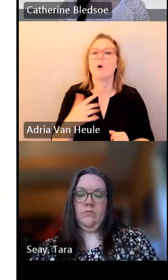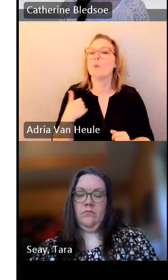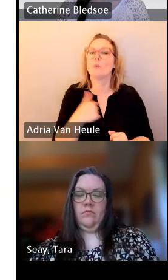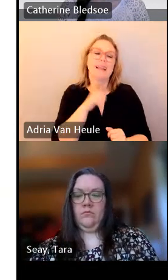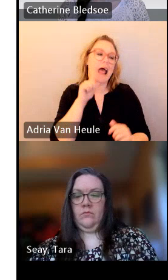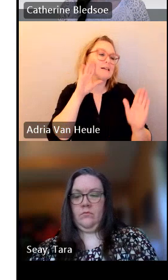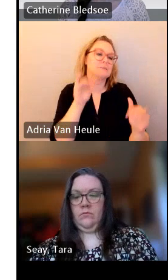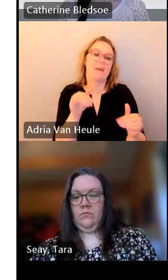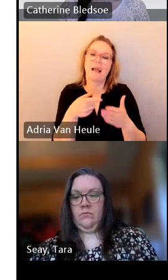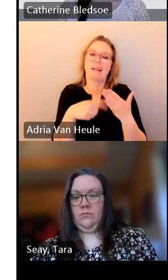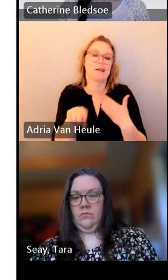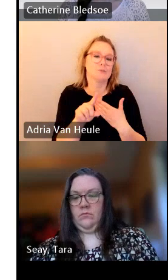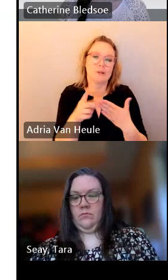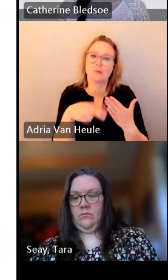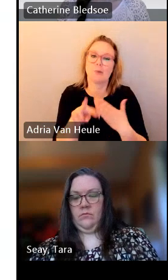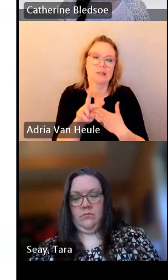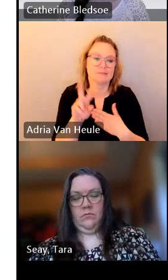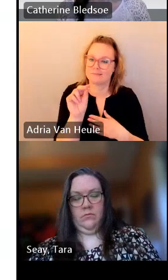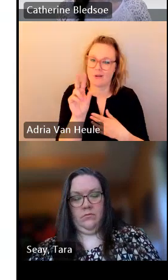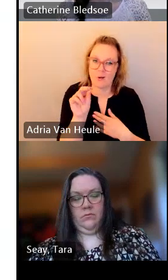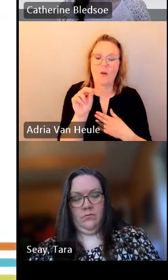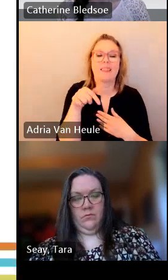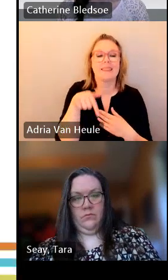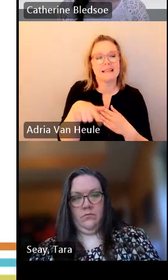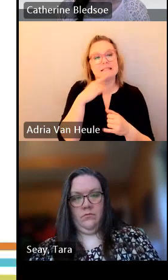kind of the final step, right? Step 4.